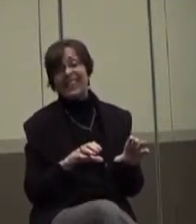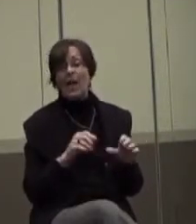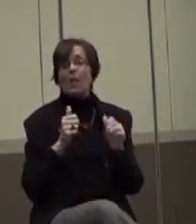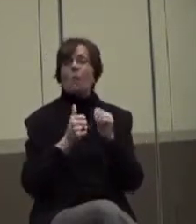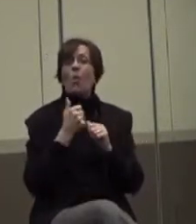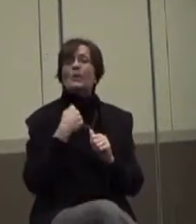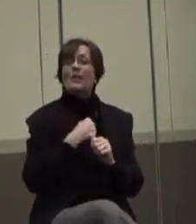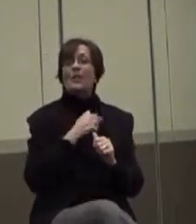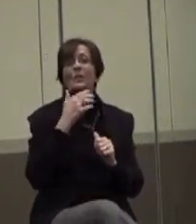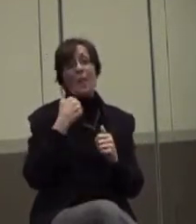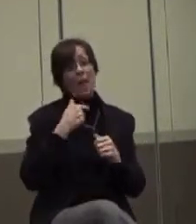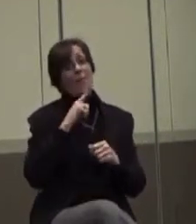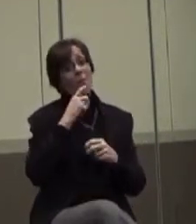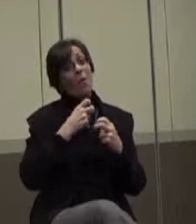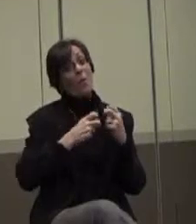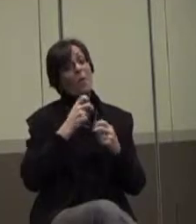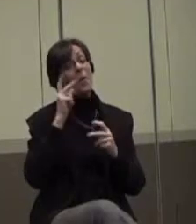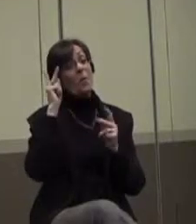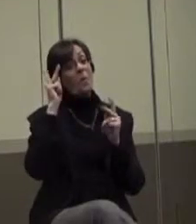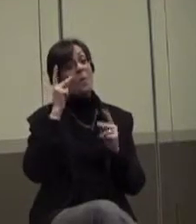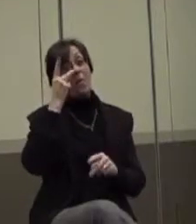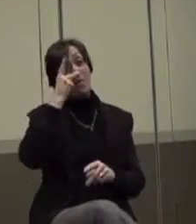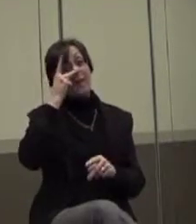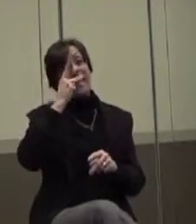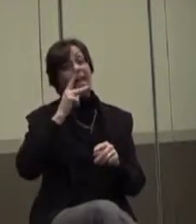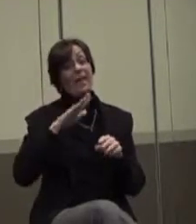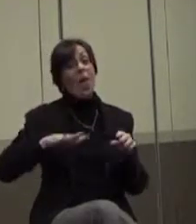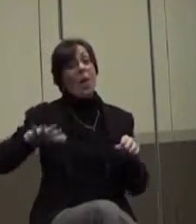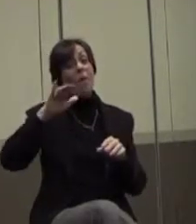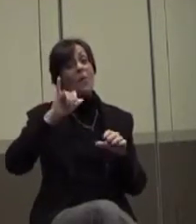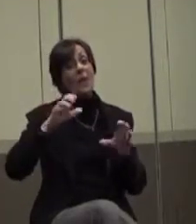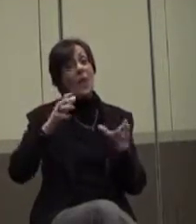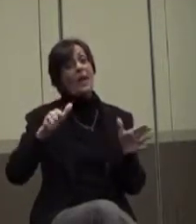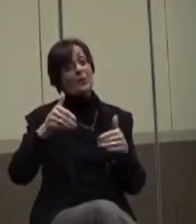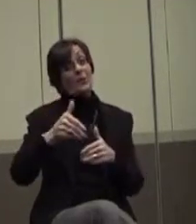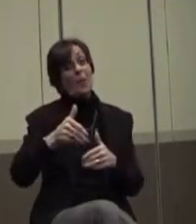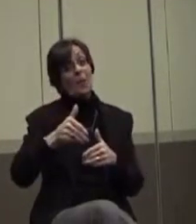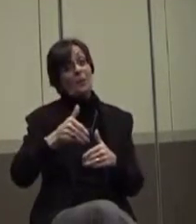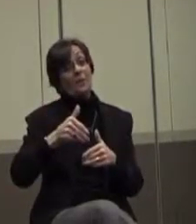Most of us are going to have a real problem with people peeing all over their classroom. Okay.